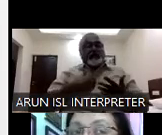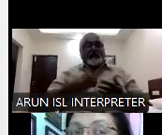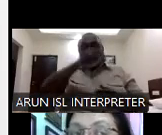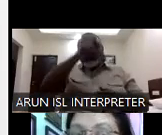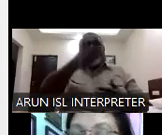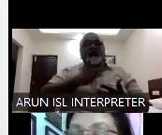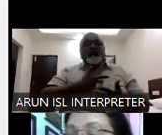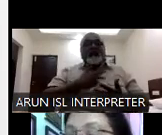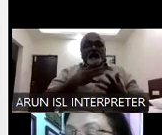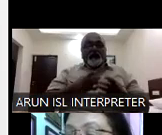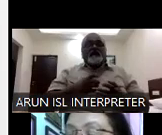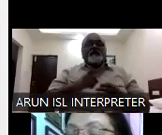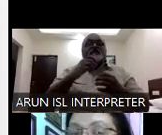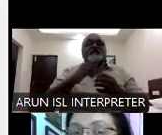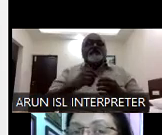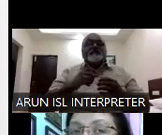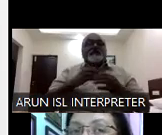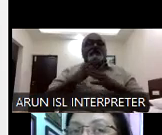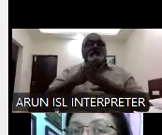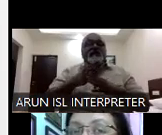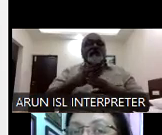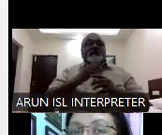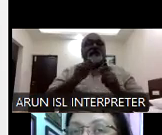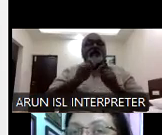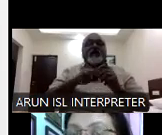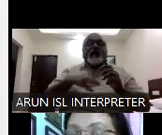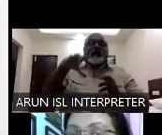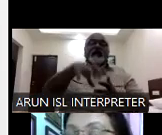social inclusion also has to be taken place in terms of